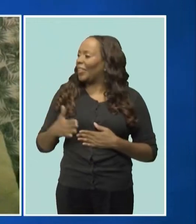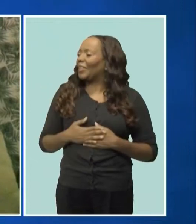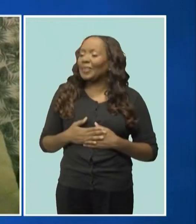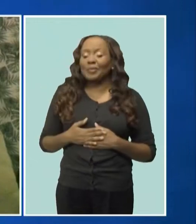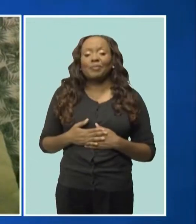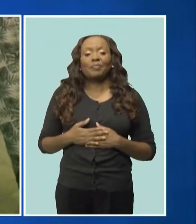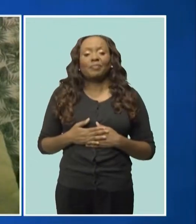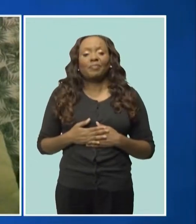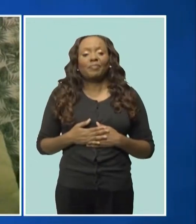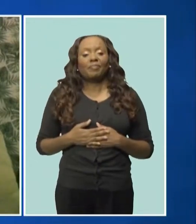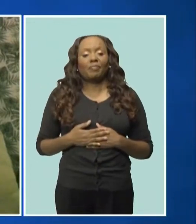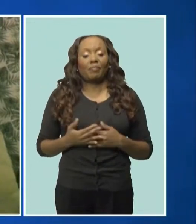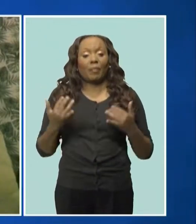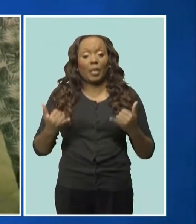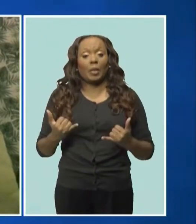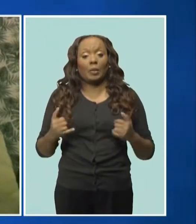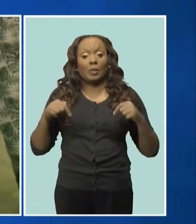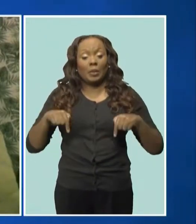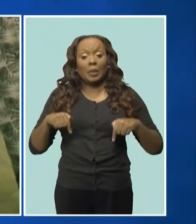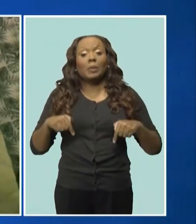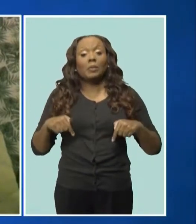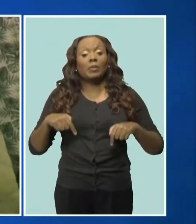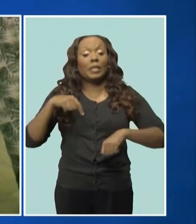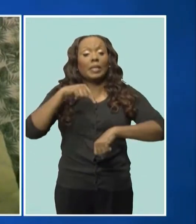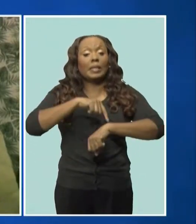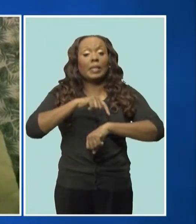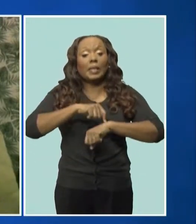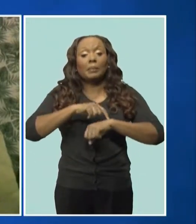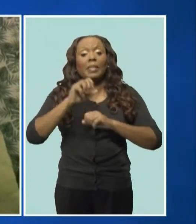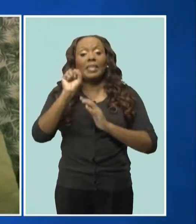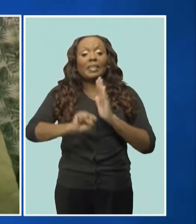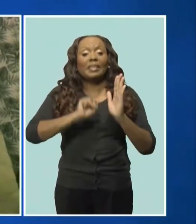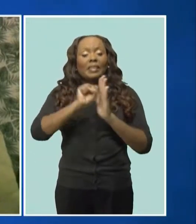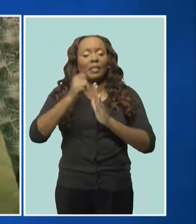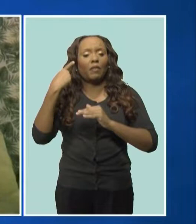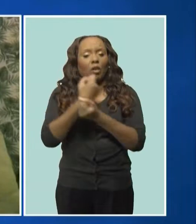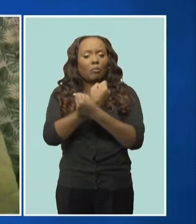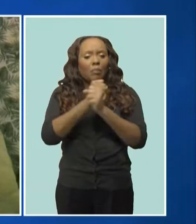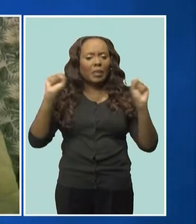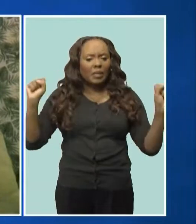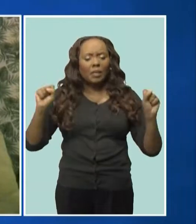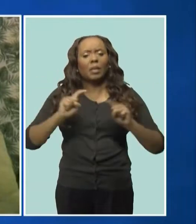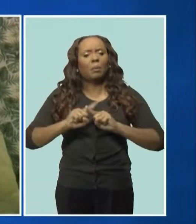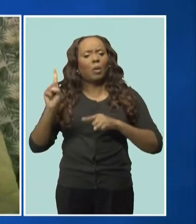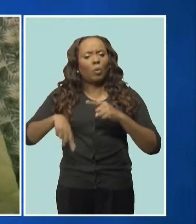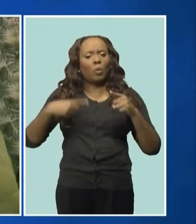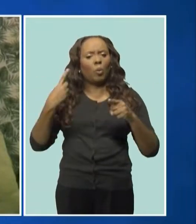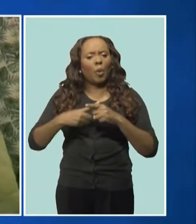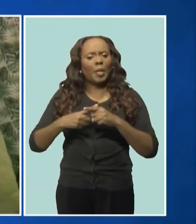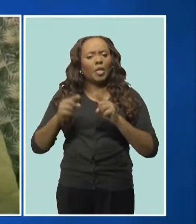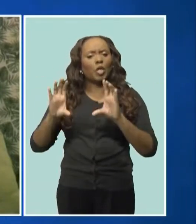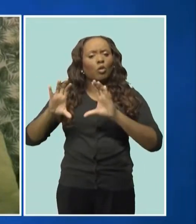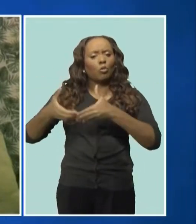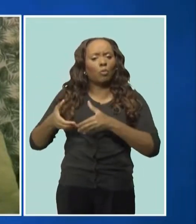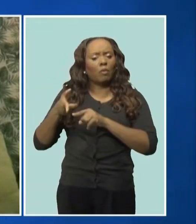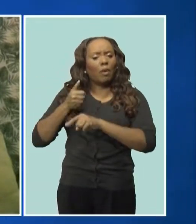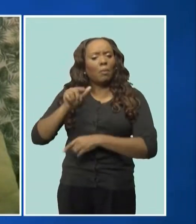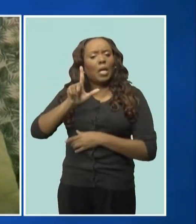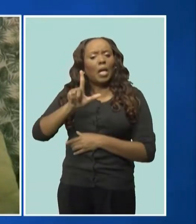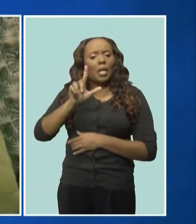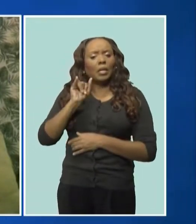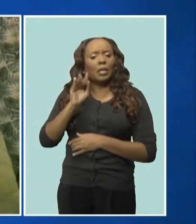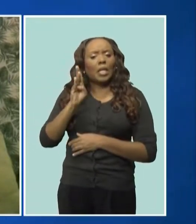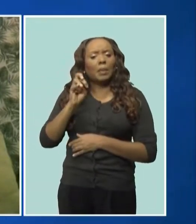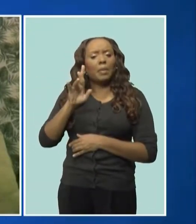this falls within the season of emancipation, but this return of Liberians to Barbados, could you put all of this, the importance of it into context for